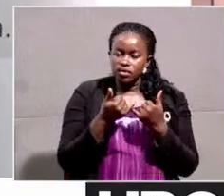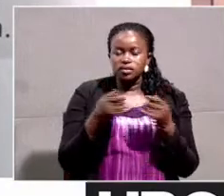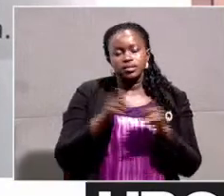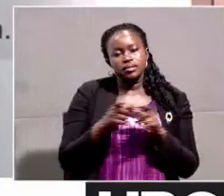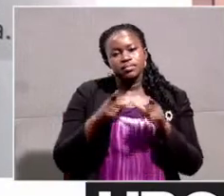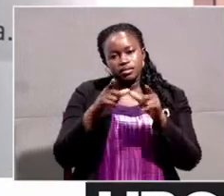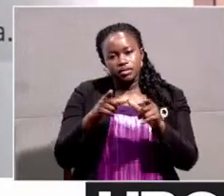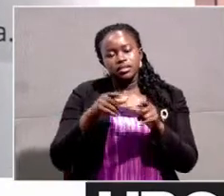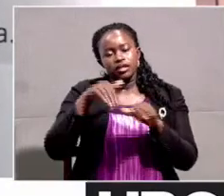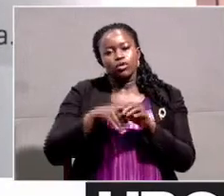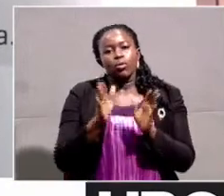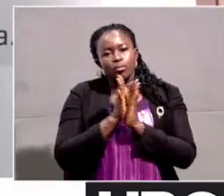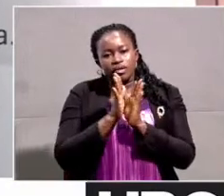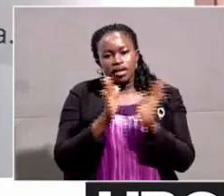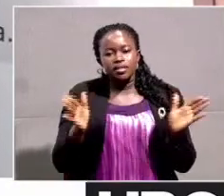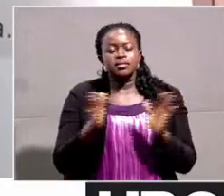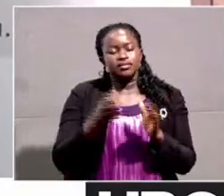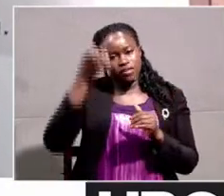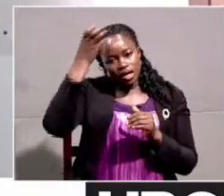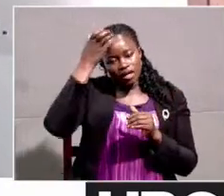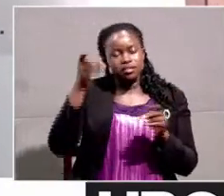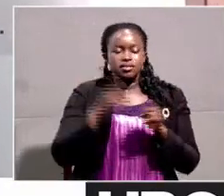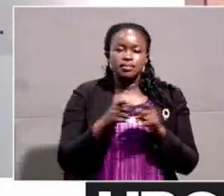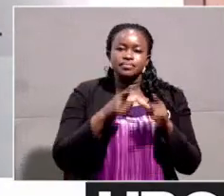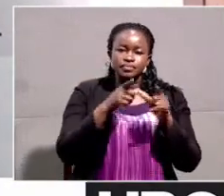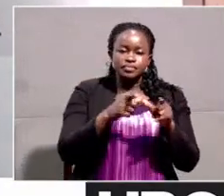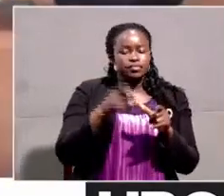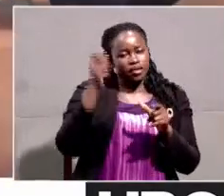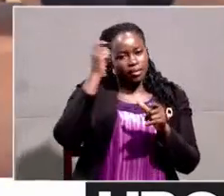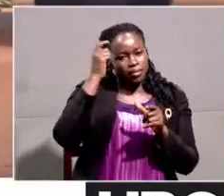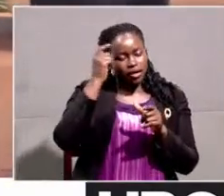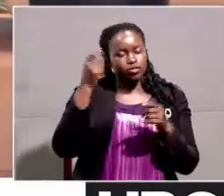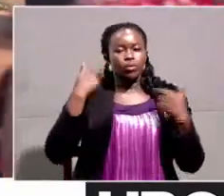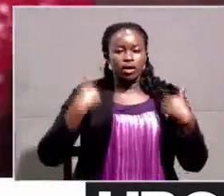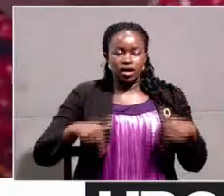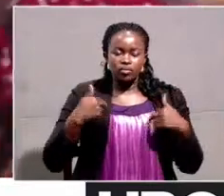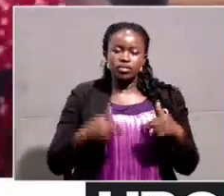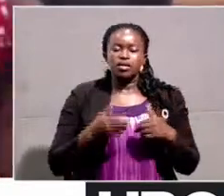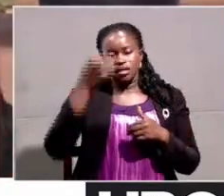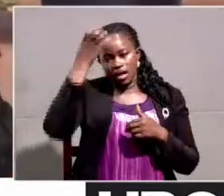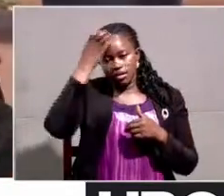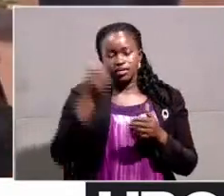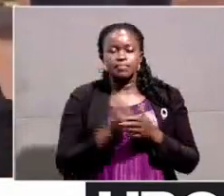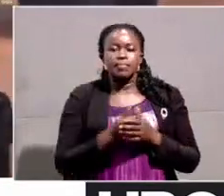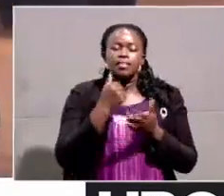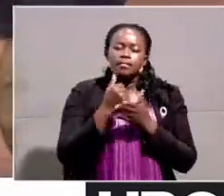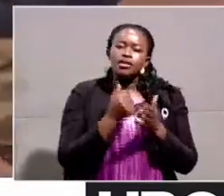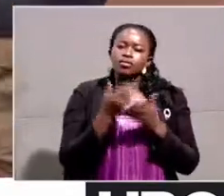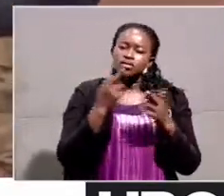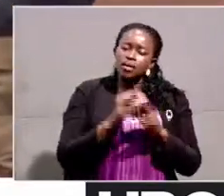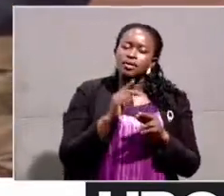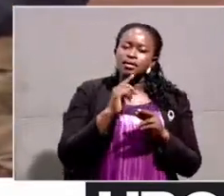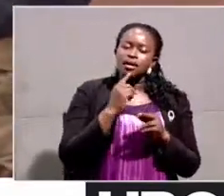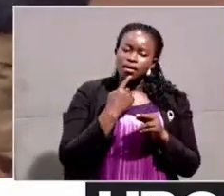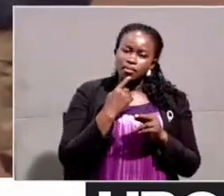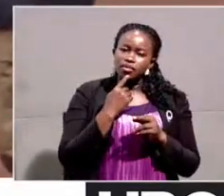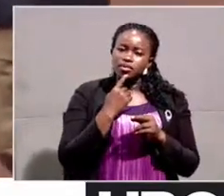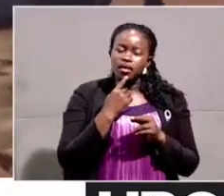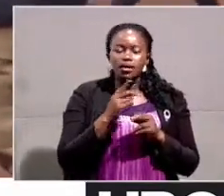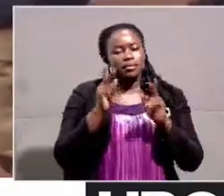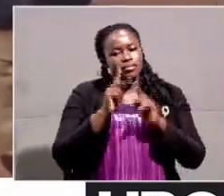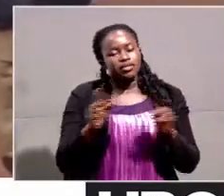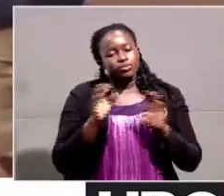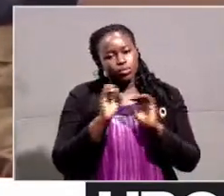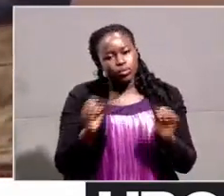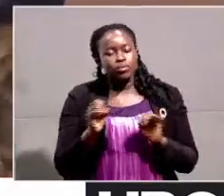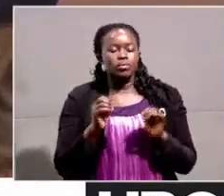in comprehensive nursing, and certificate in mental health nursing. Due to insecurities in Karamoja sub-region, UNMIB and UPDF are